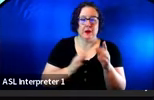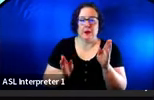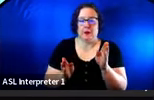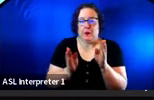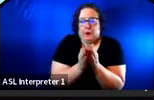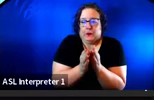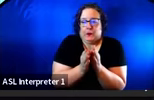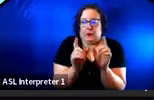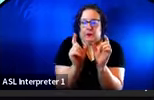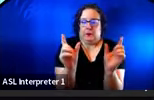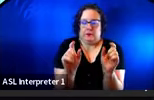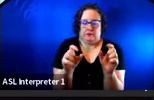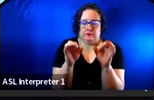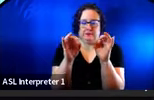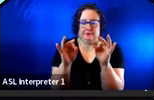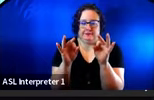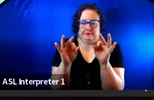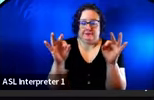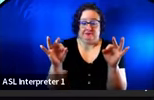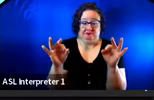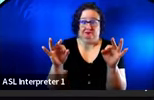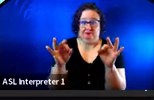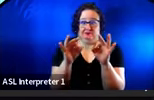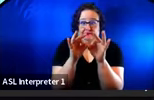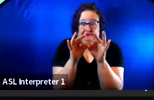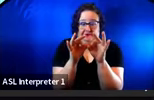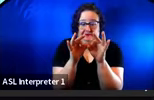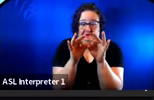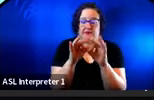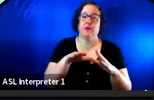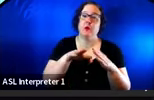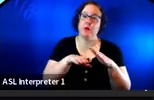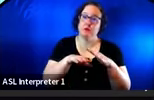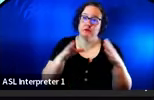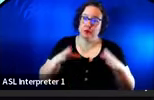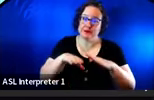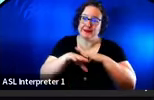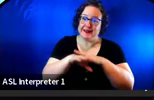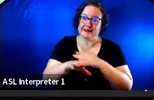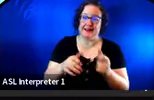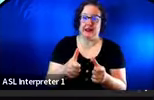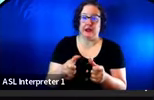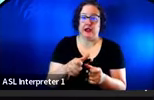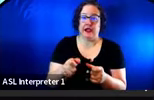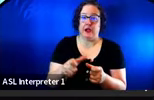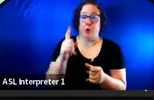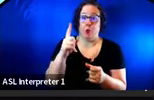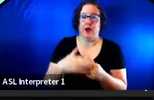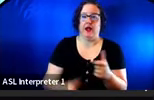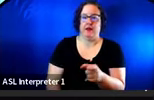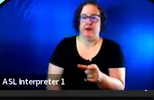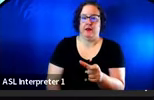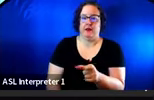closer, so that the person has access and can reach all the buttons with one hand.